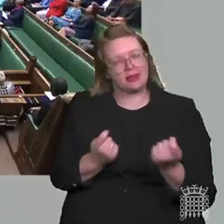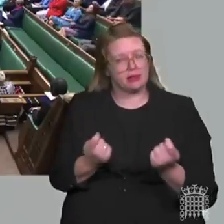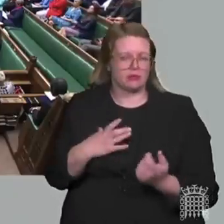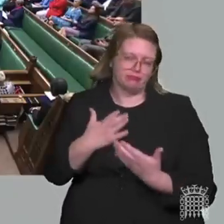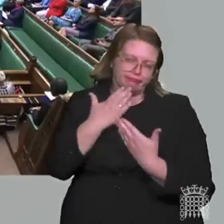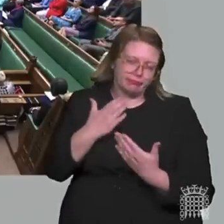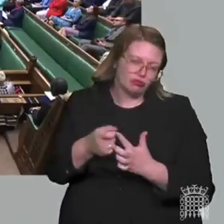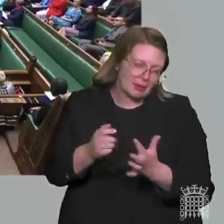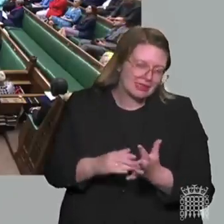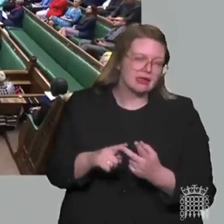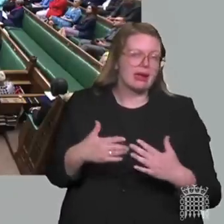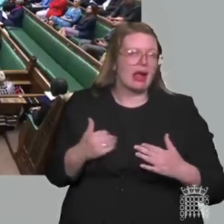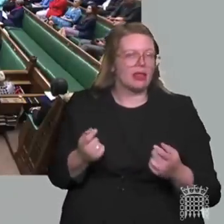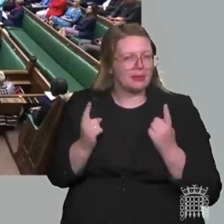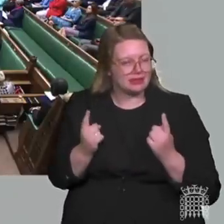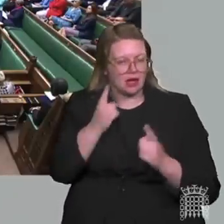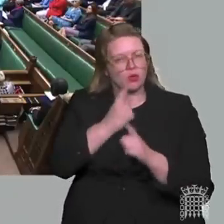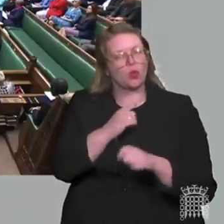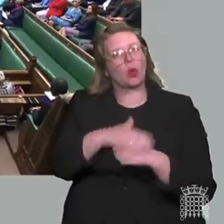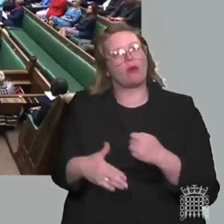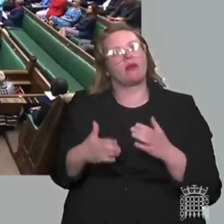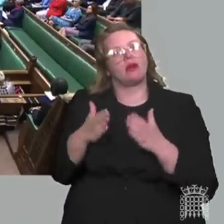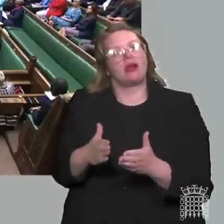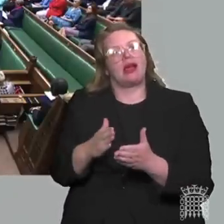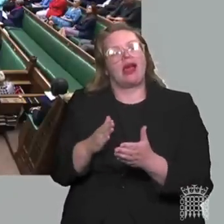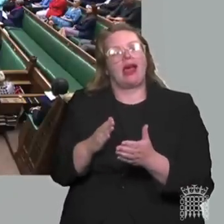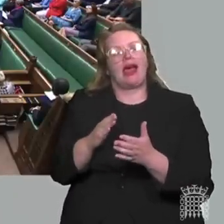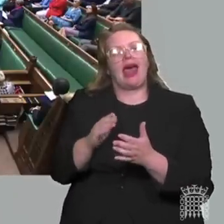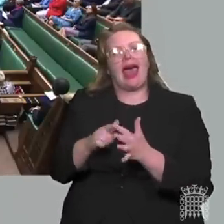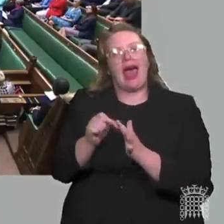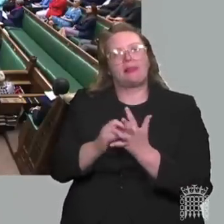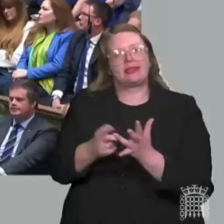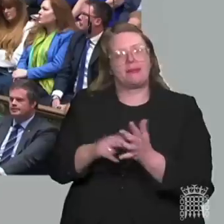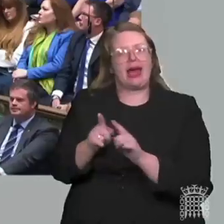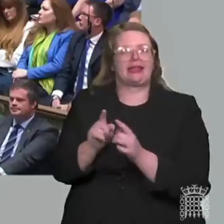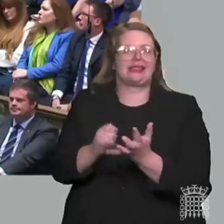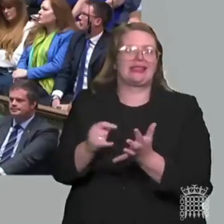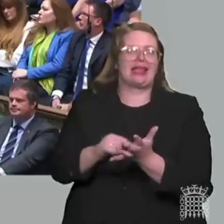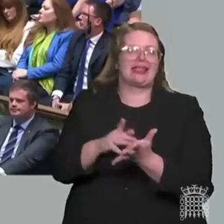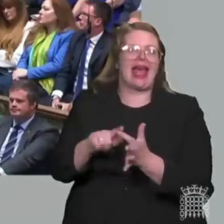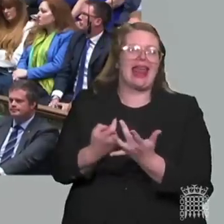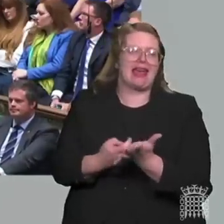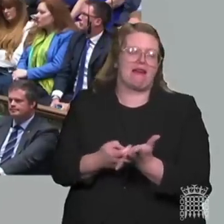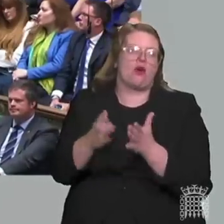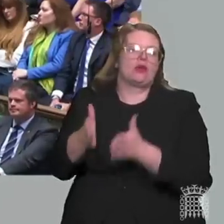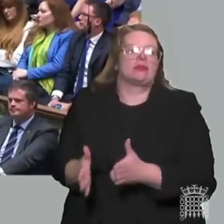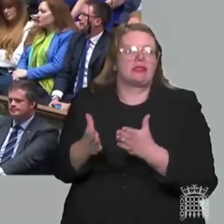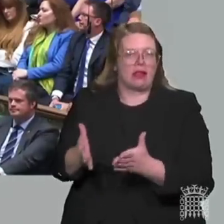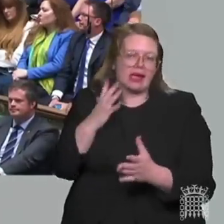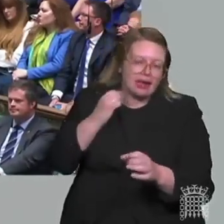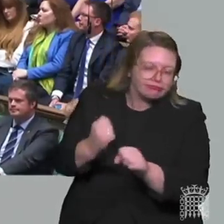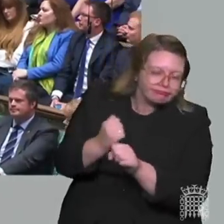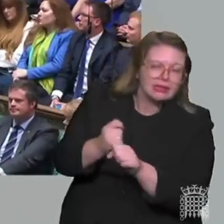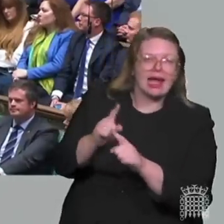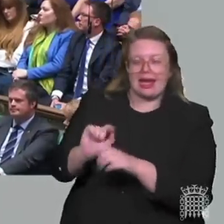for the recent announcement that the Epsom and St Helier NHS Trust can proceed with plans to improve and upgrade St Helier and build a brand new